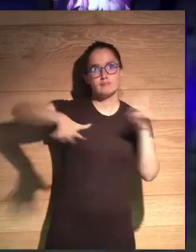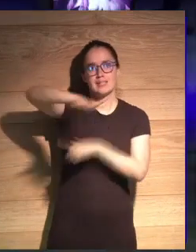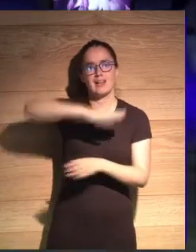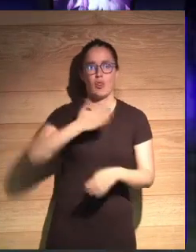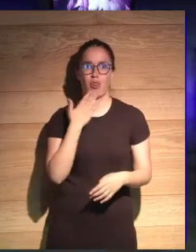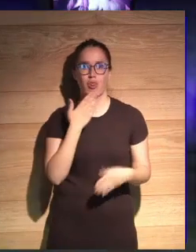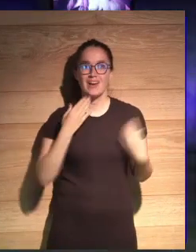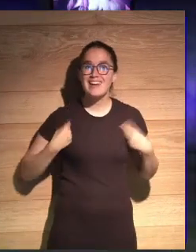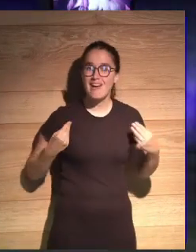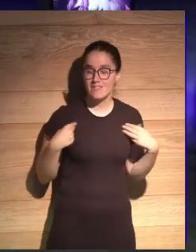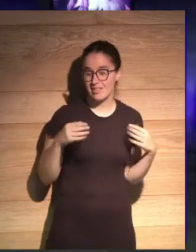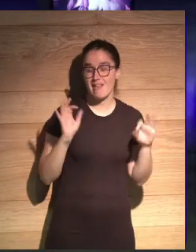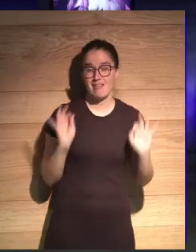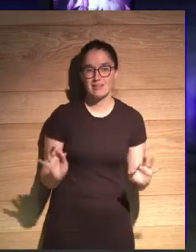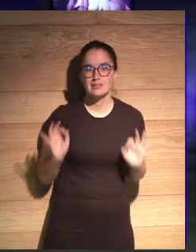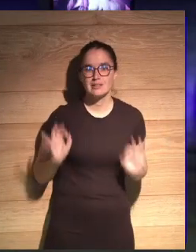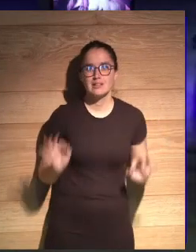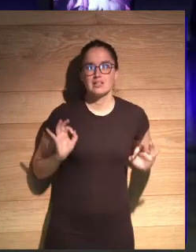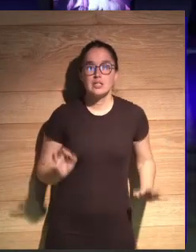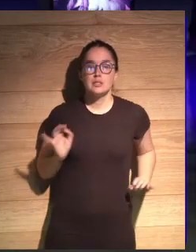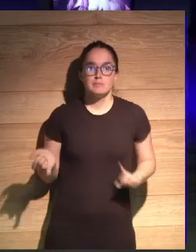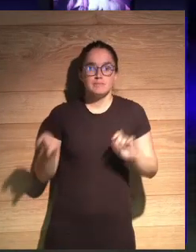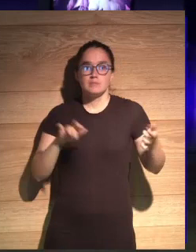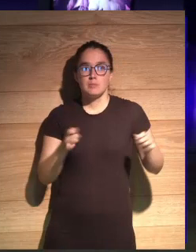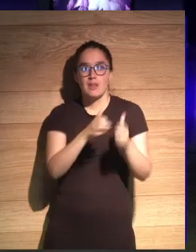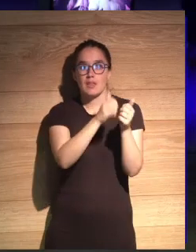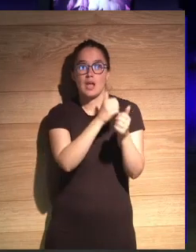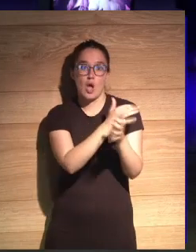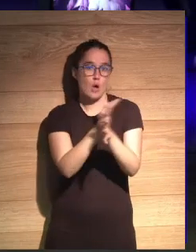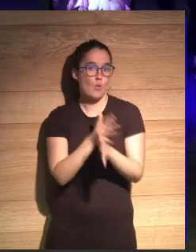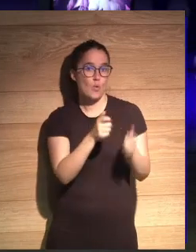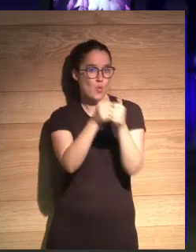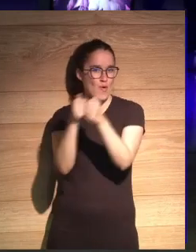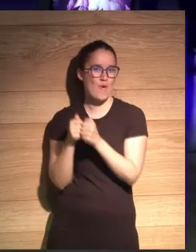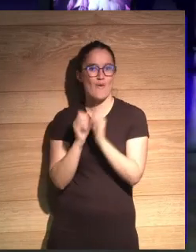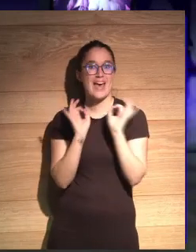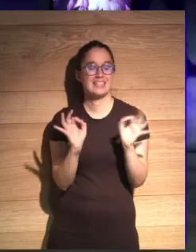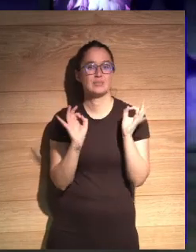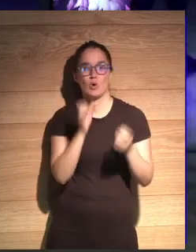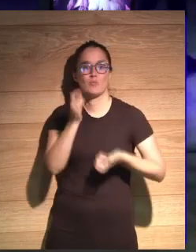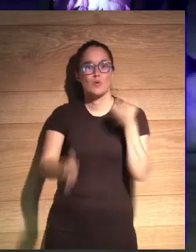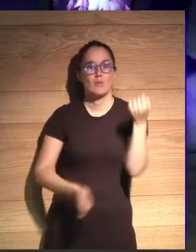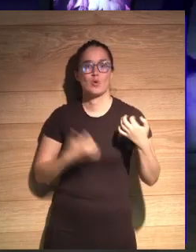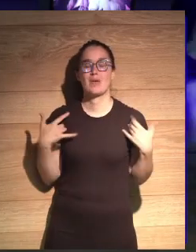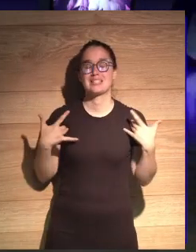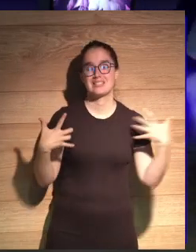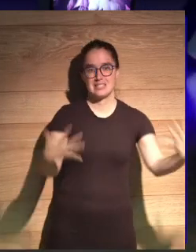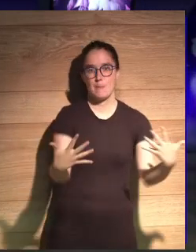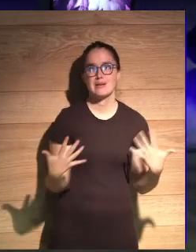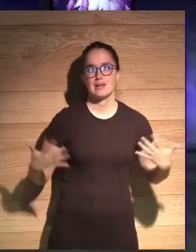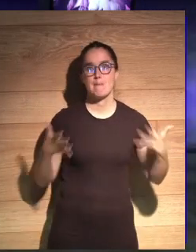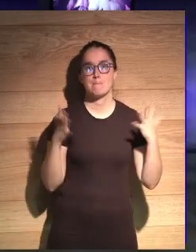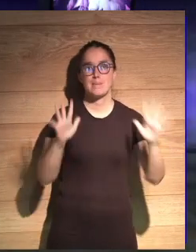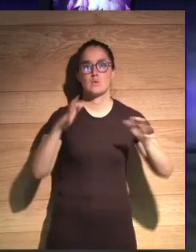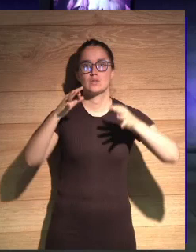change in the scenario of in the landscape of entertainment. Life is like an